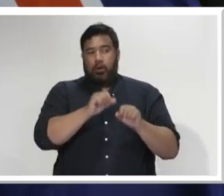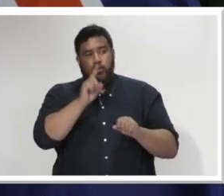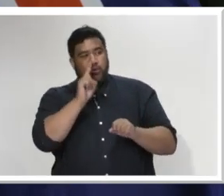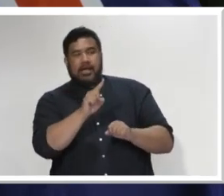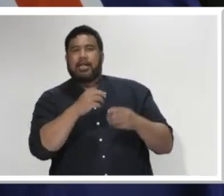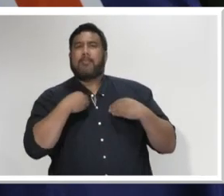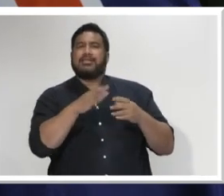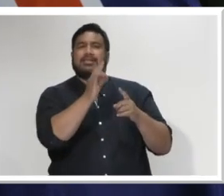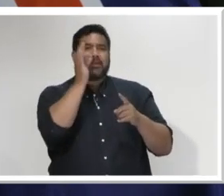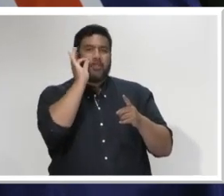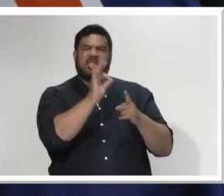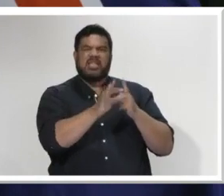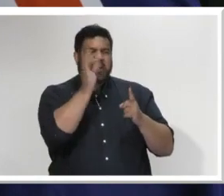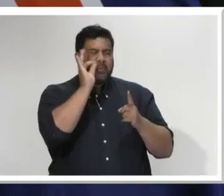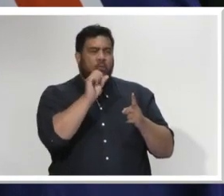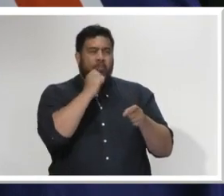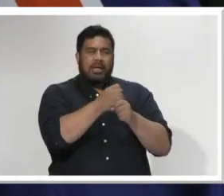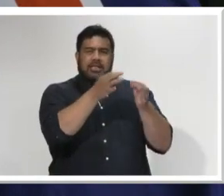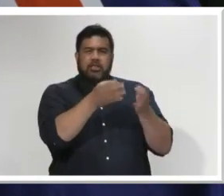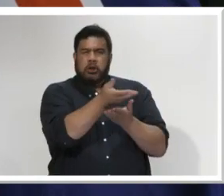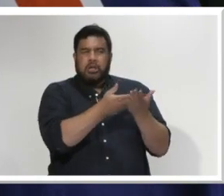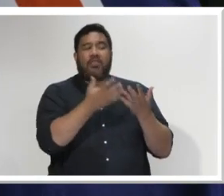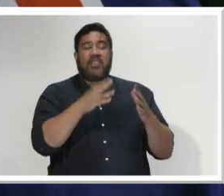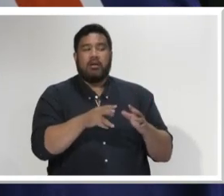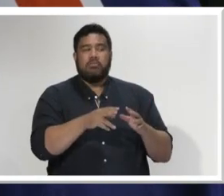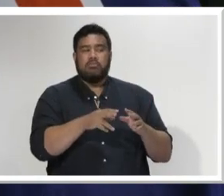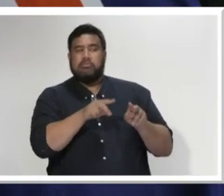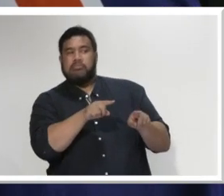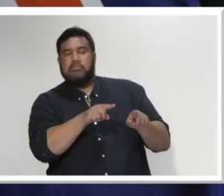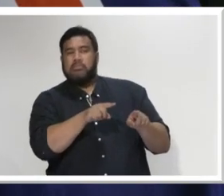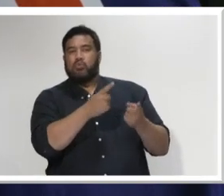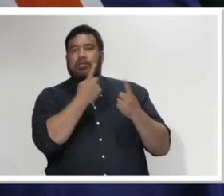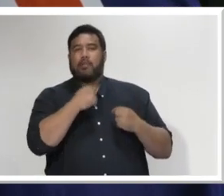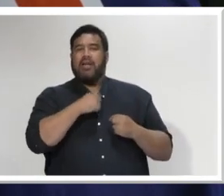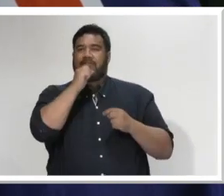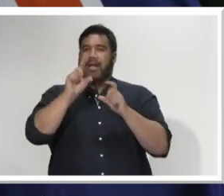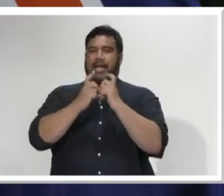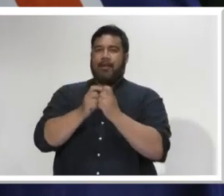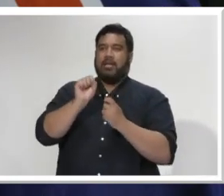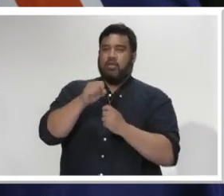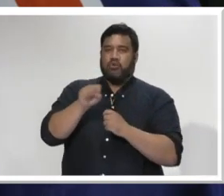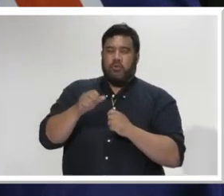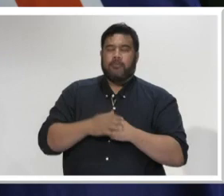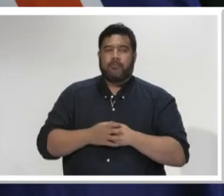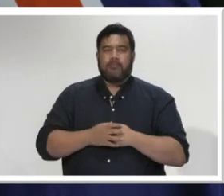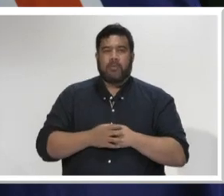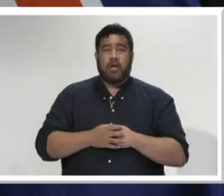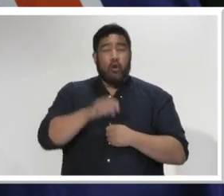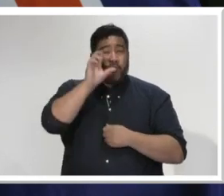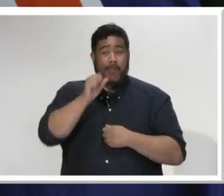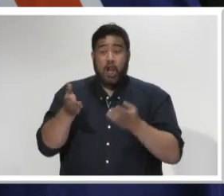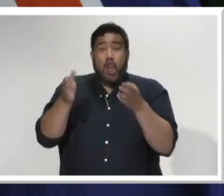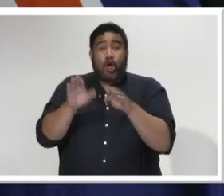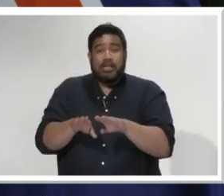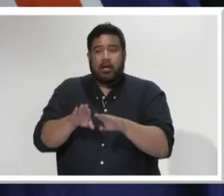business committee. But you'll remember before we went into lockdown, we had started bringing in a practice of